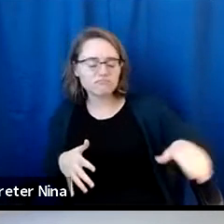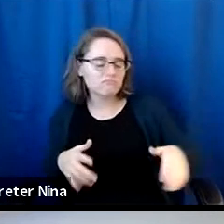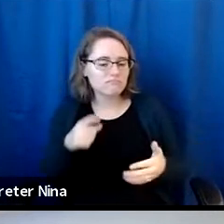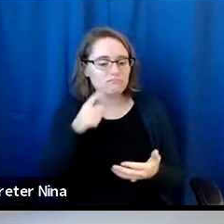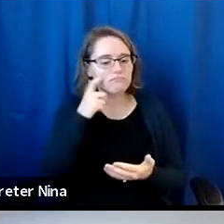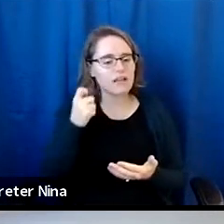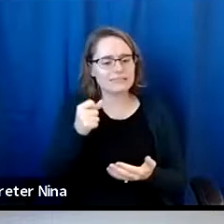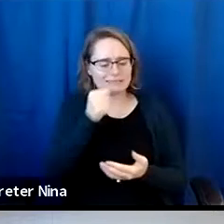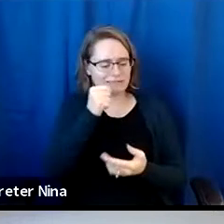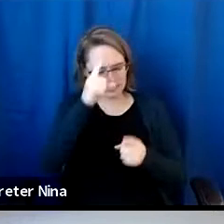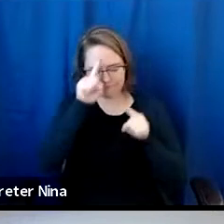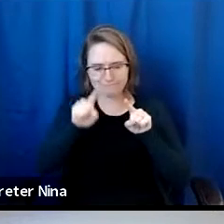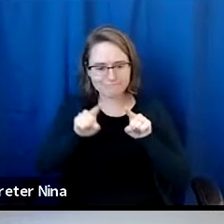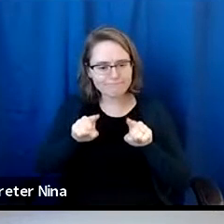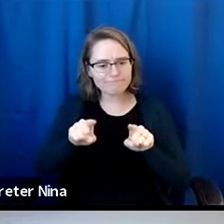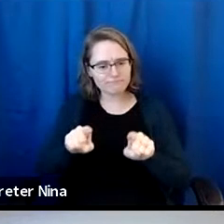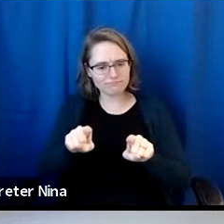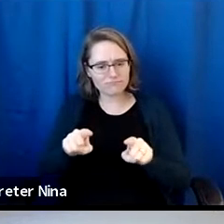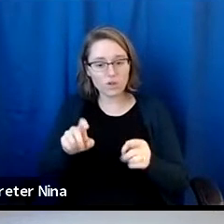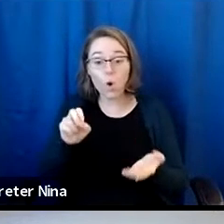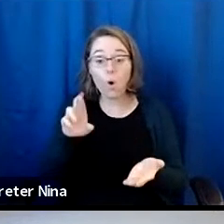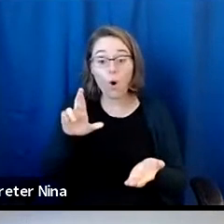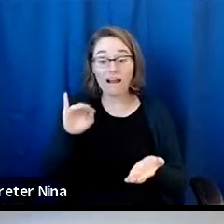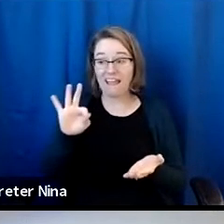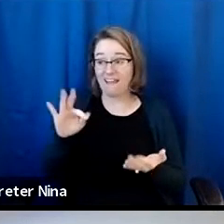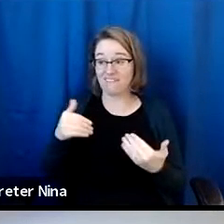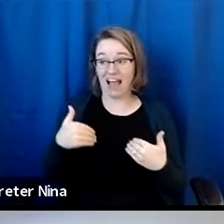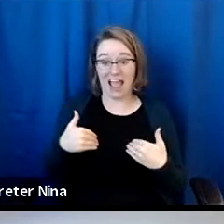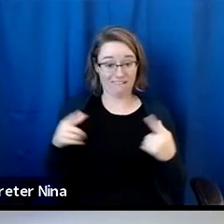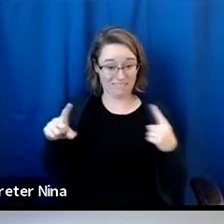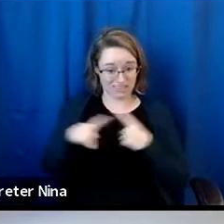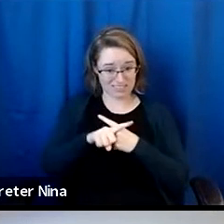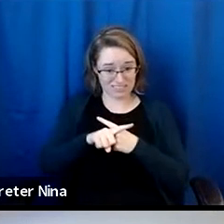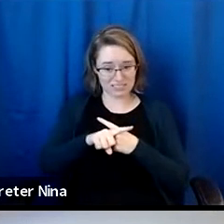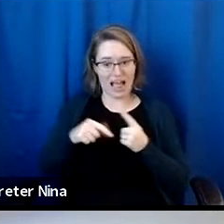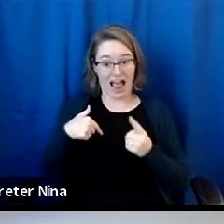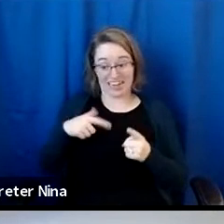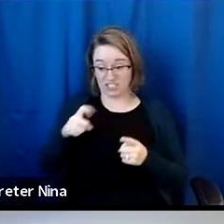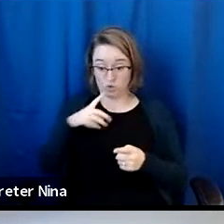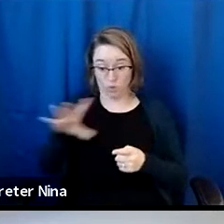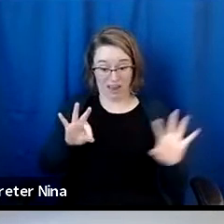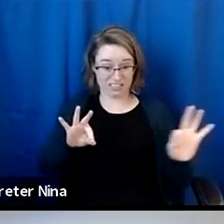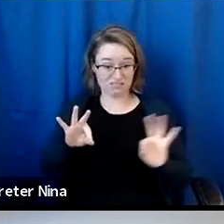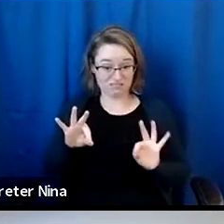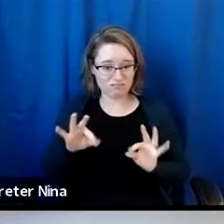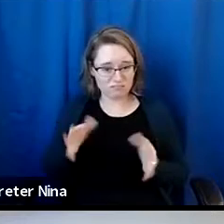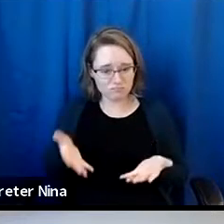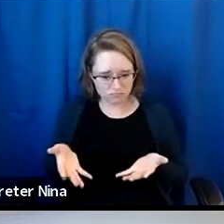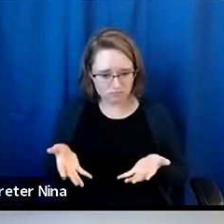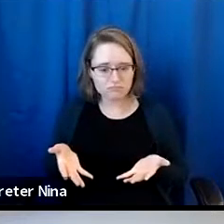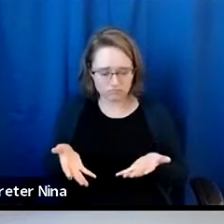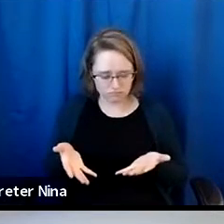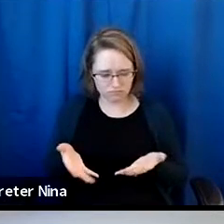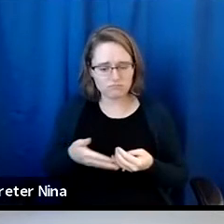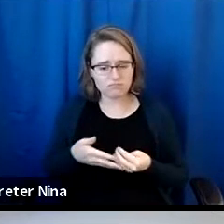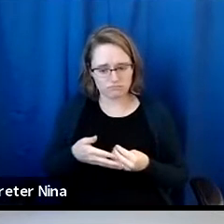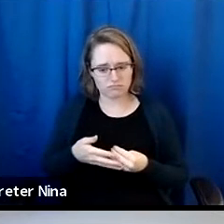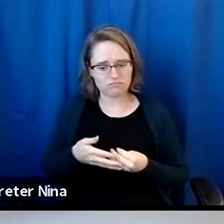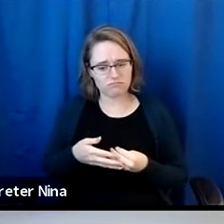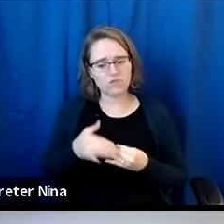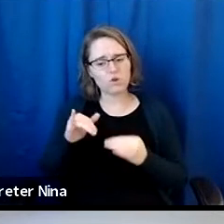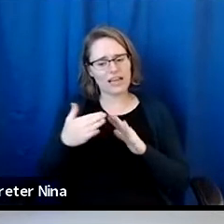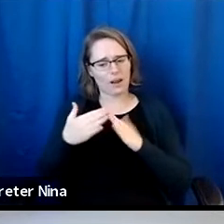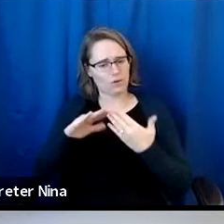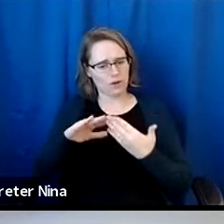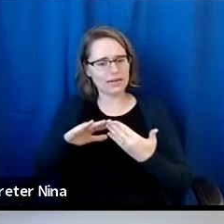doesn't align with, or if I have competing things that I have to deal with, I have to choose. And so I think that community